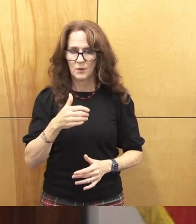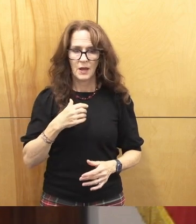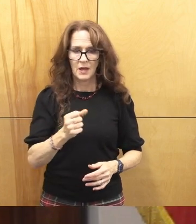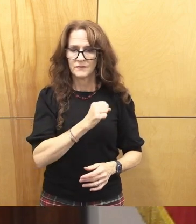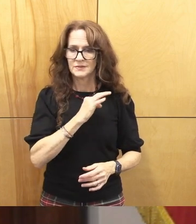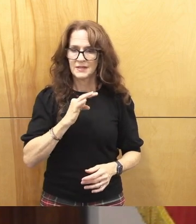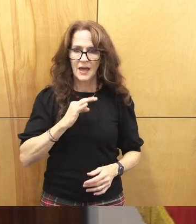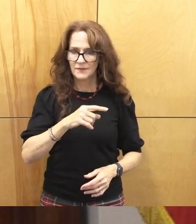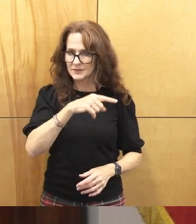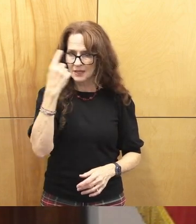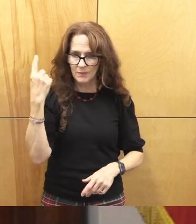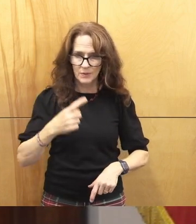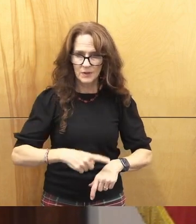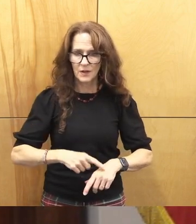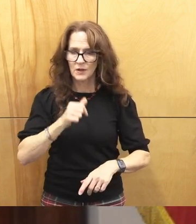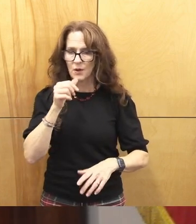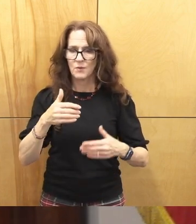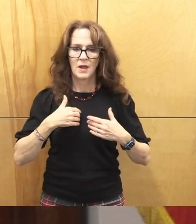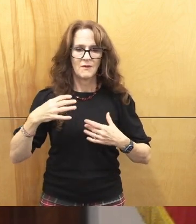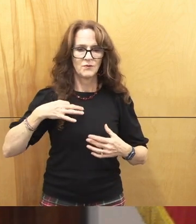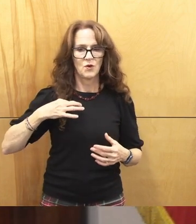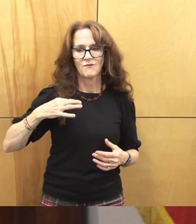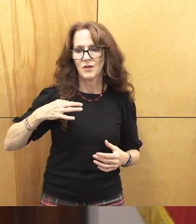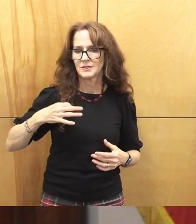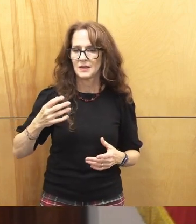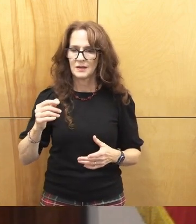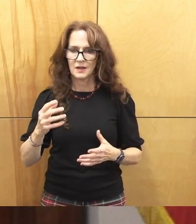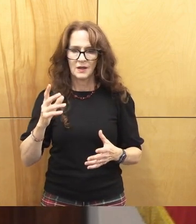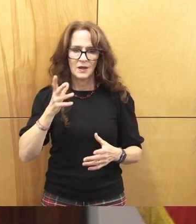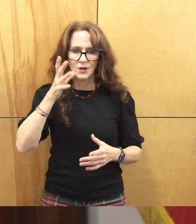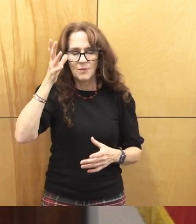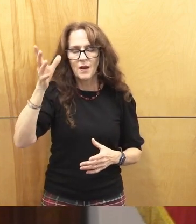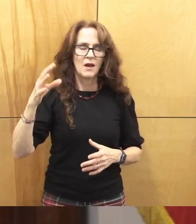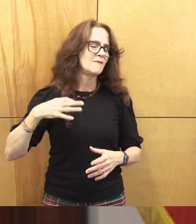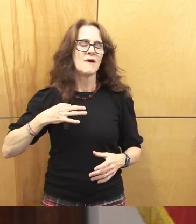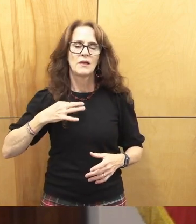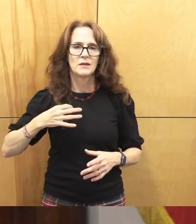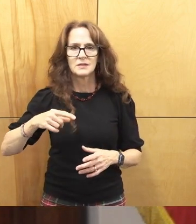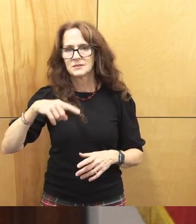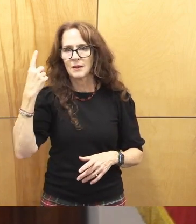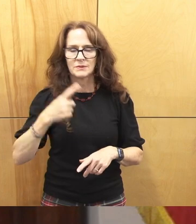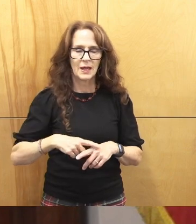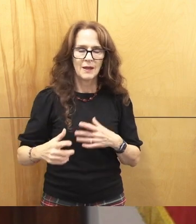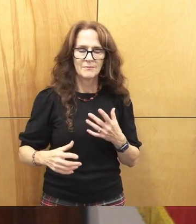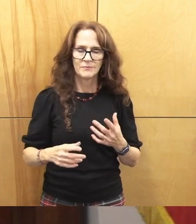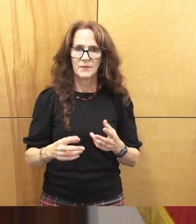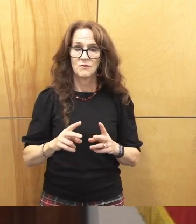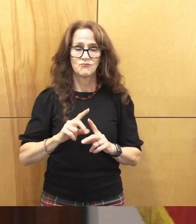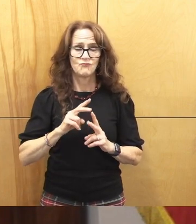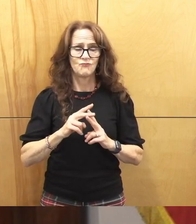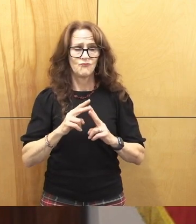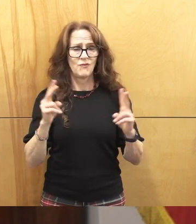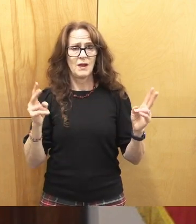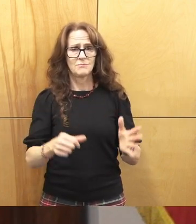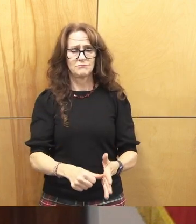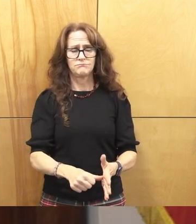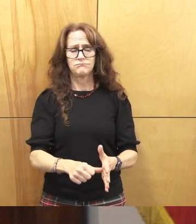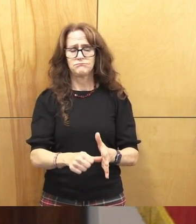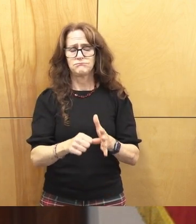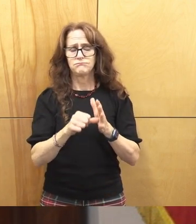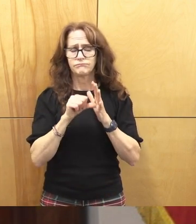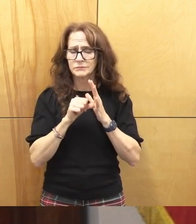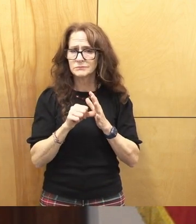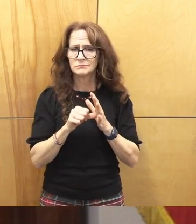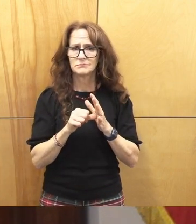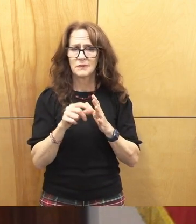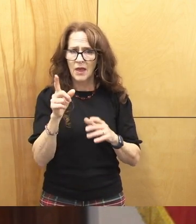during the summer. You don't have your volunteers, your parent volunteers during the summer. So I was very impressed with the